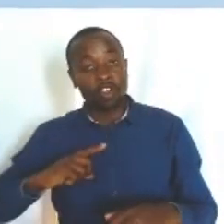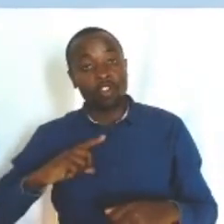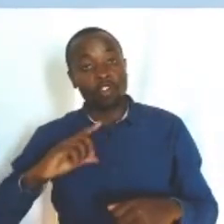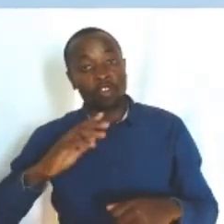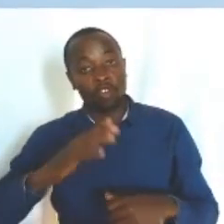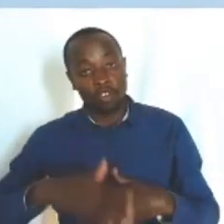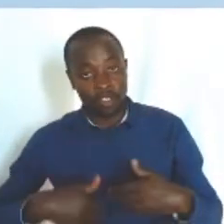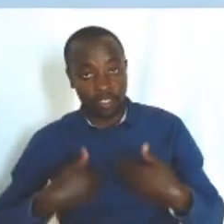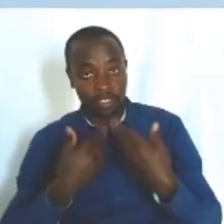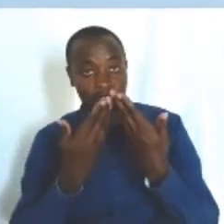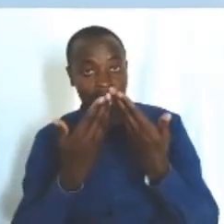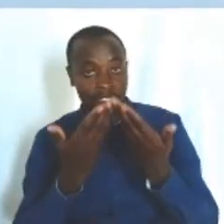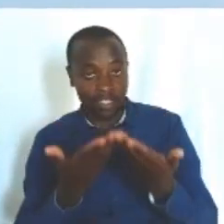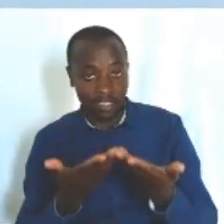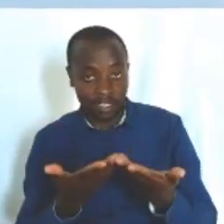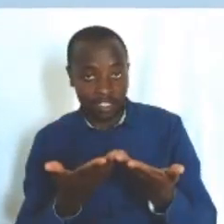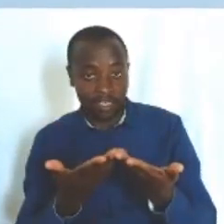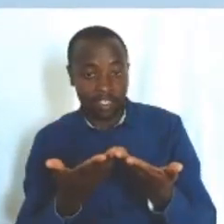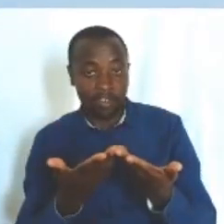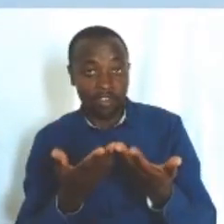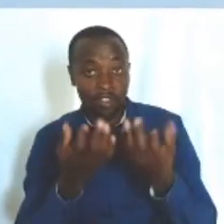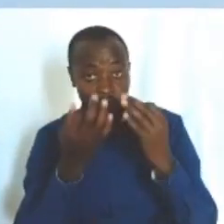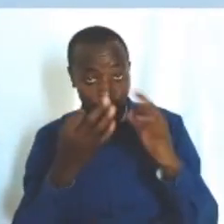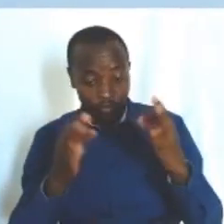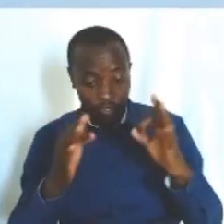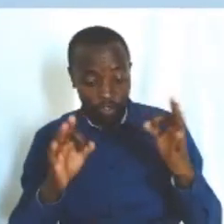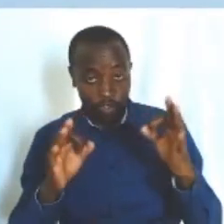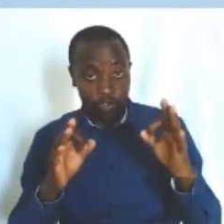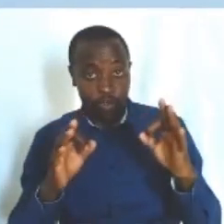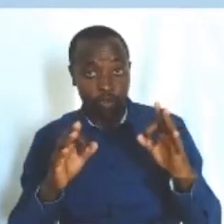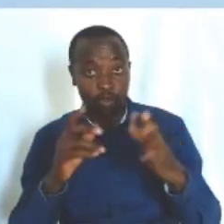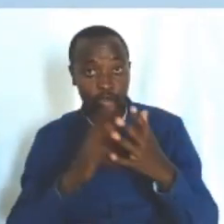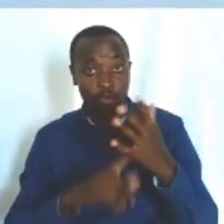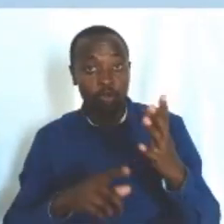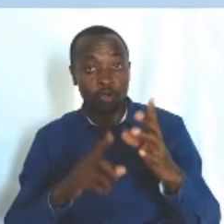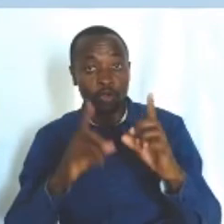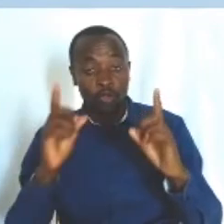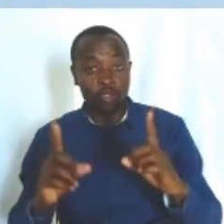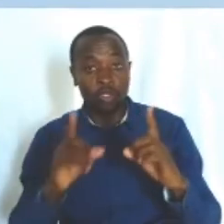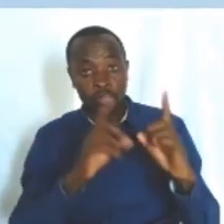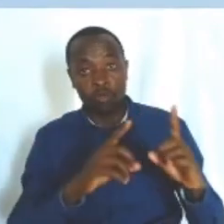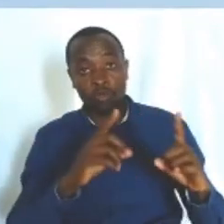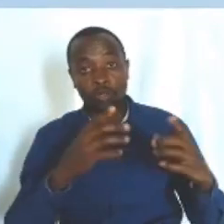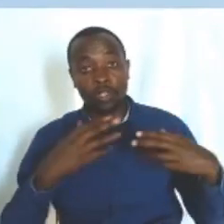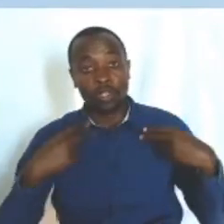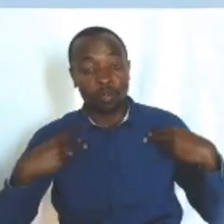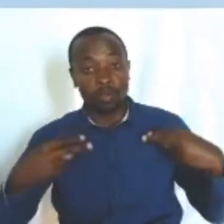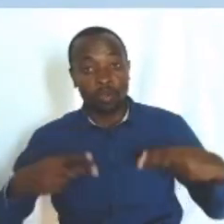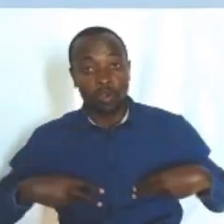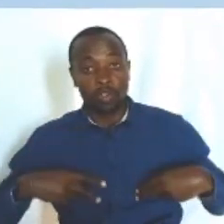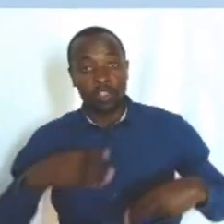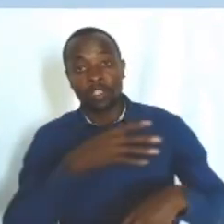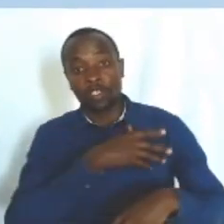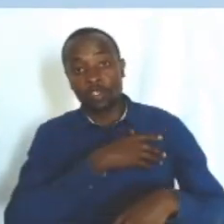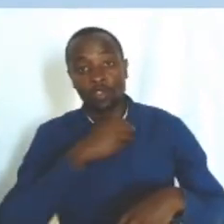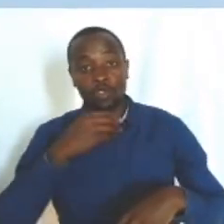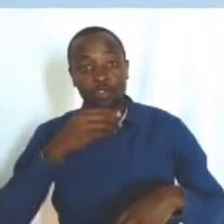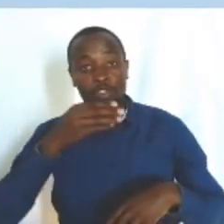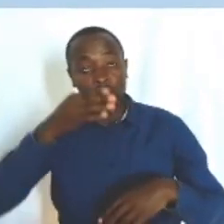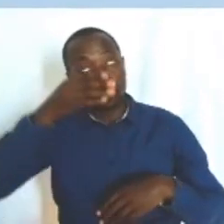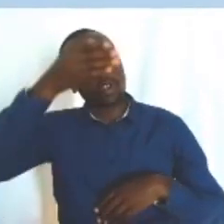us free will to what we do with our body. But the soul belongs to him, whether evil or